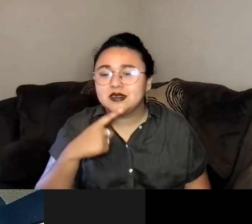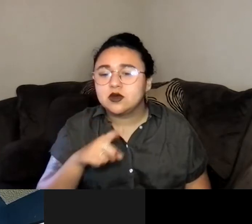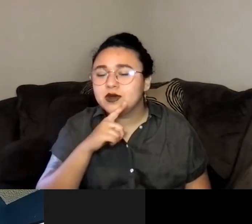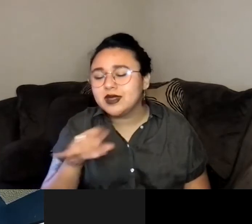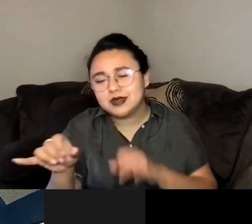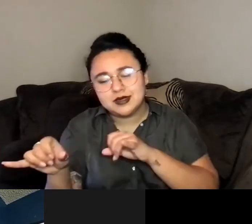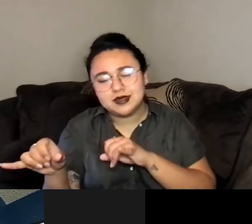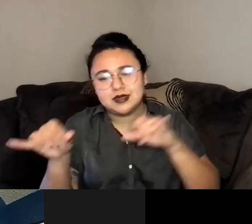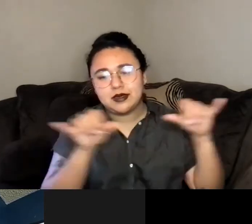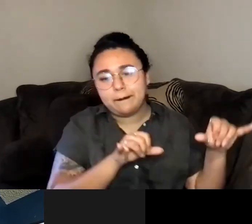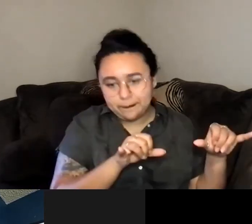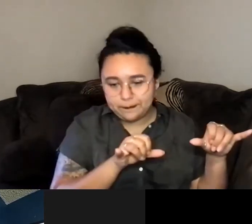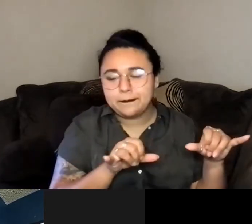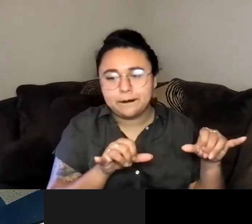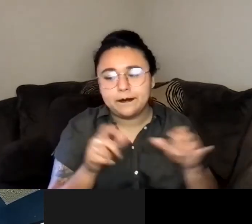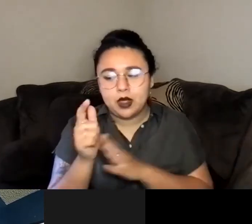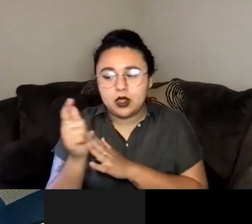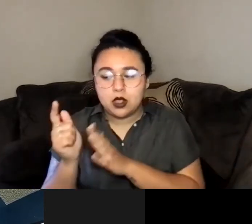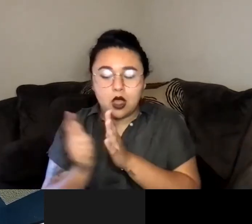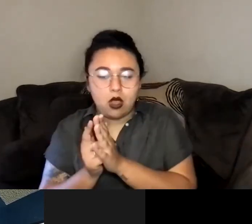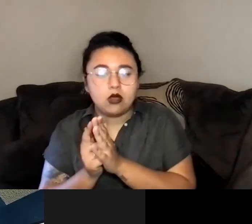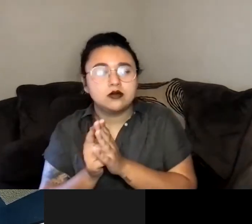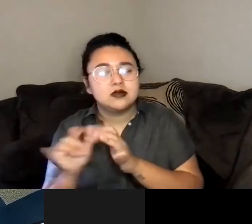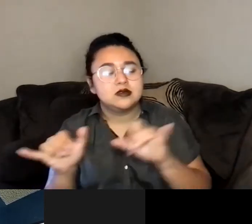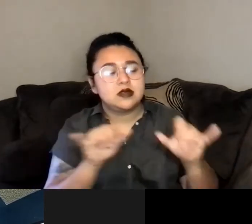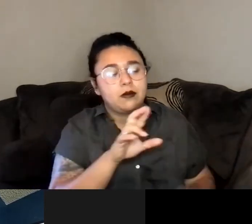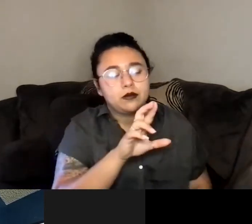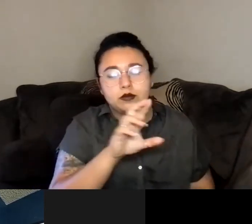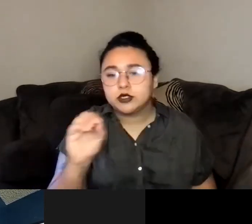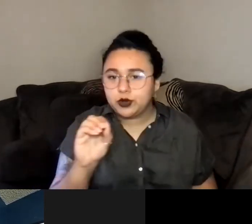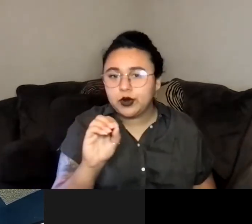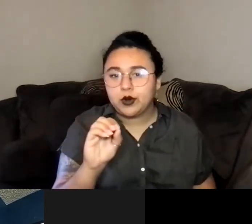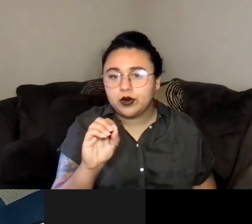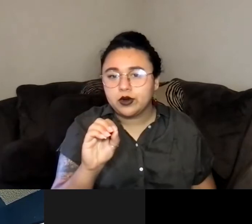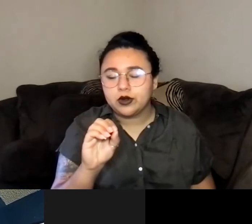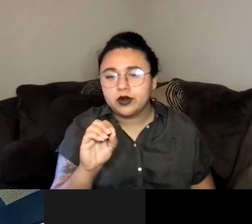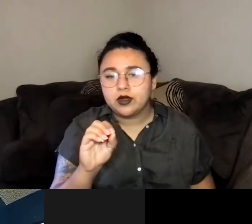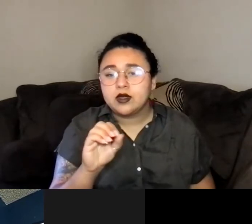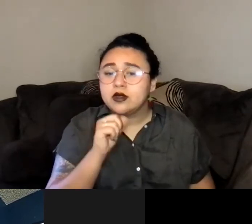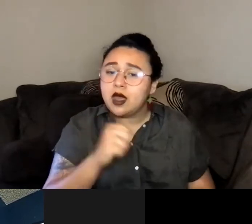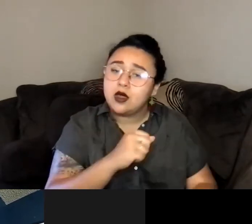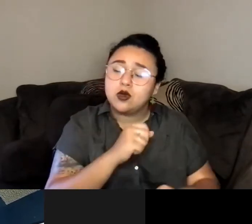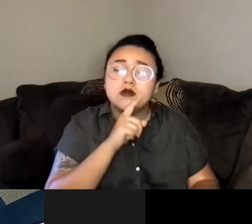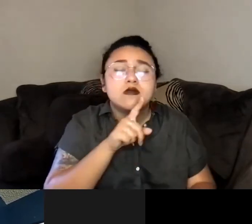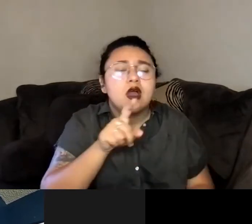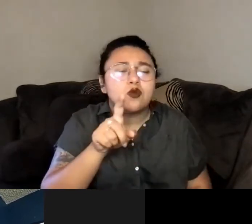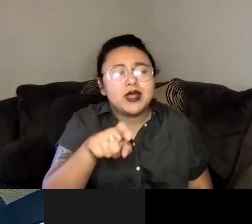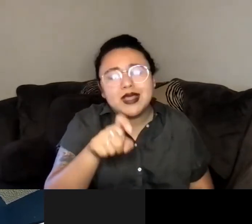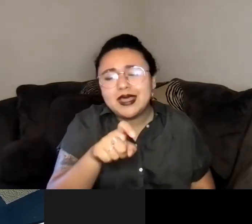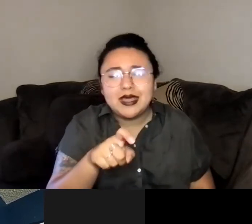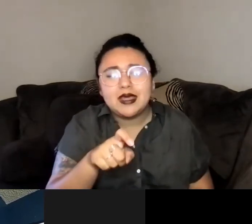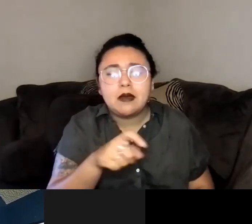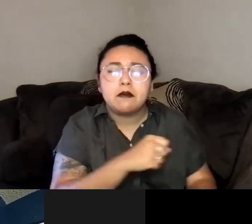to having a law is similar to having a restraining order. It doesn't necessarily protect you, but then it gives you something to fight with later.